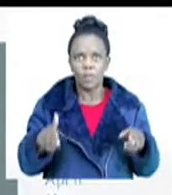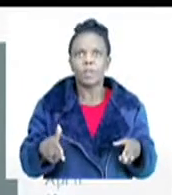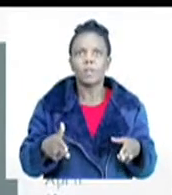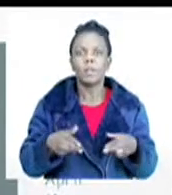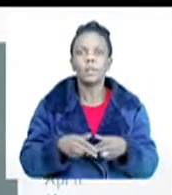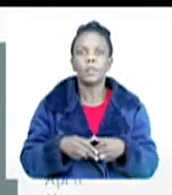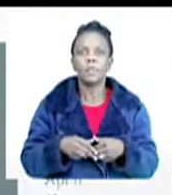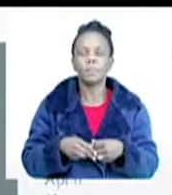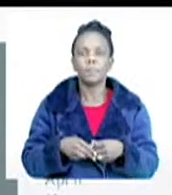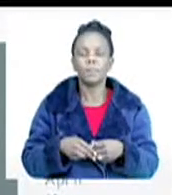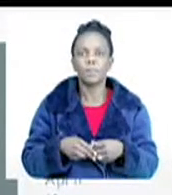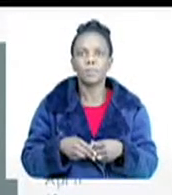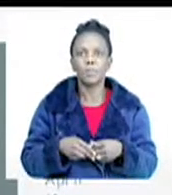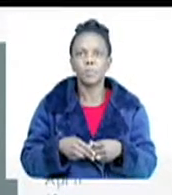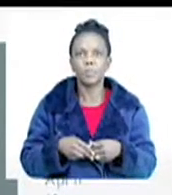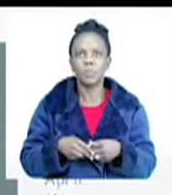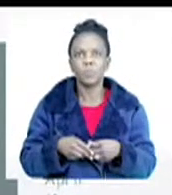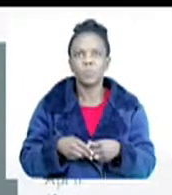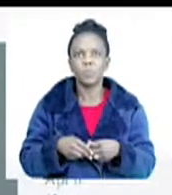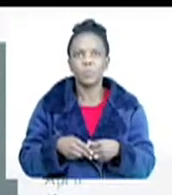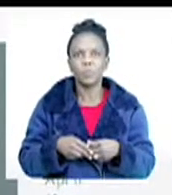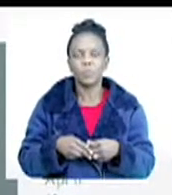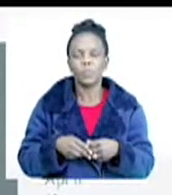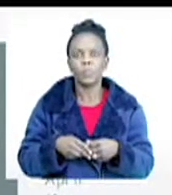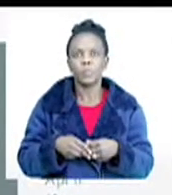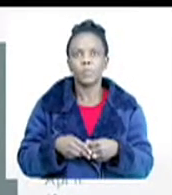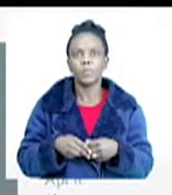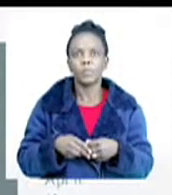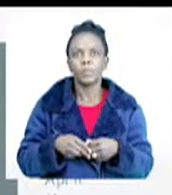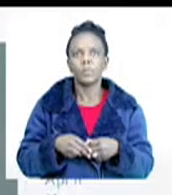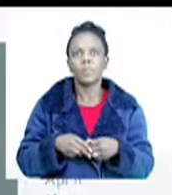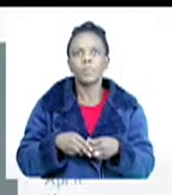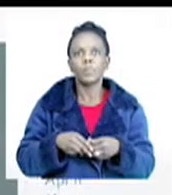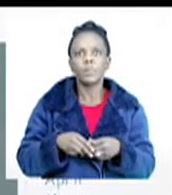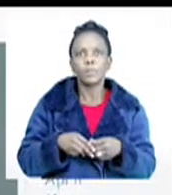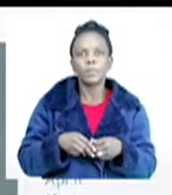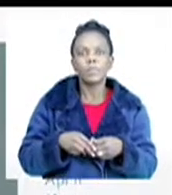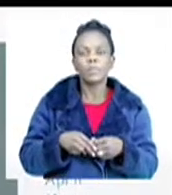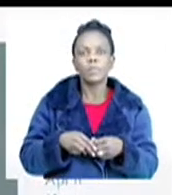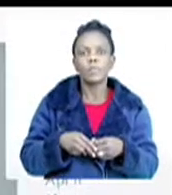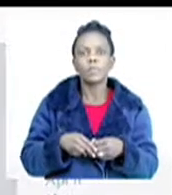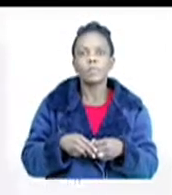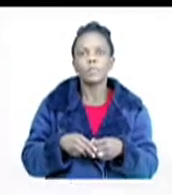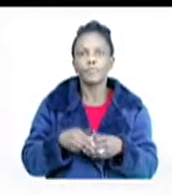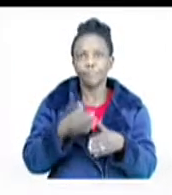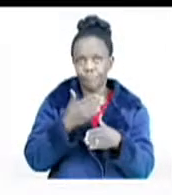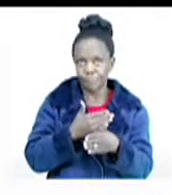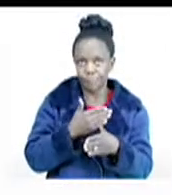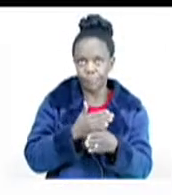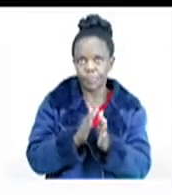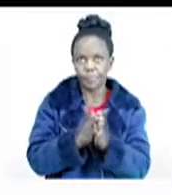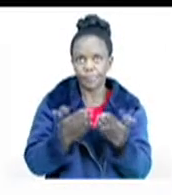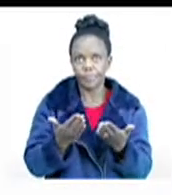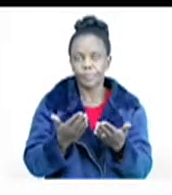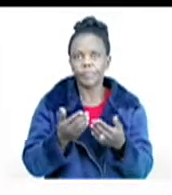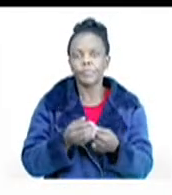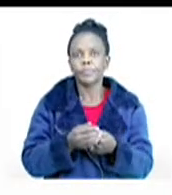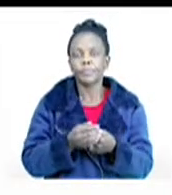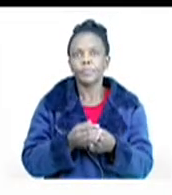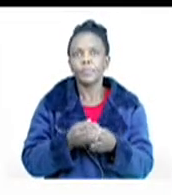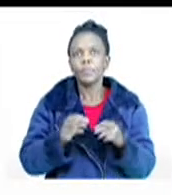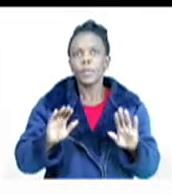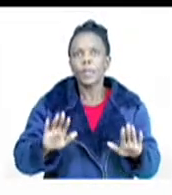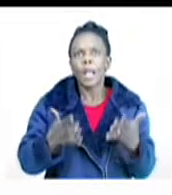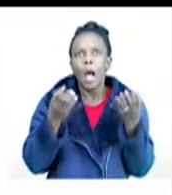bottom that make the choo-choo train move. Let's go to our exercise and try and find how many wheels